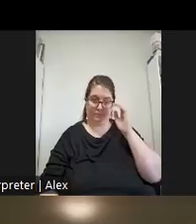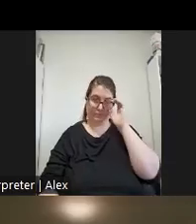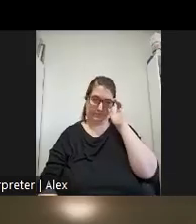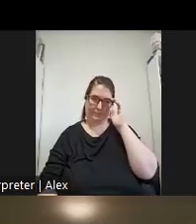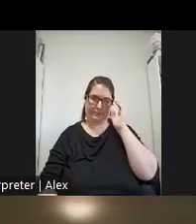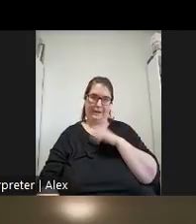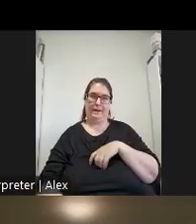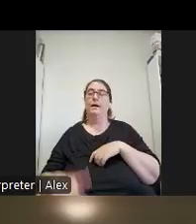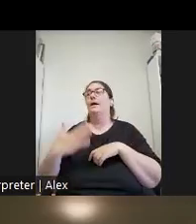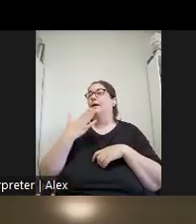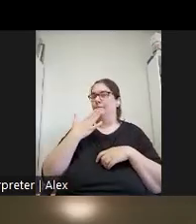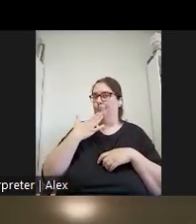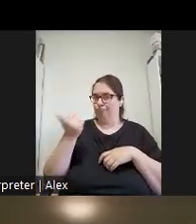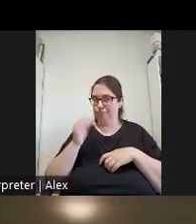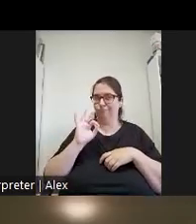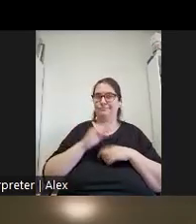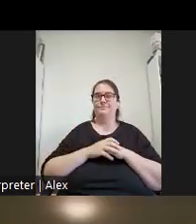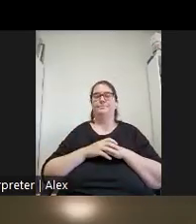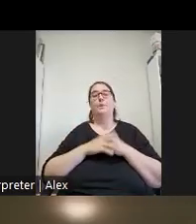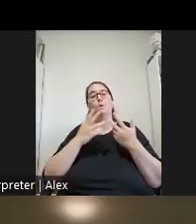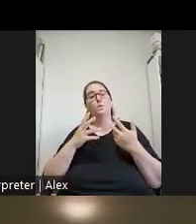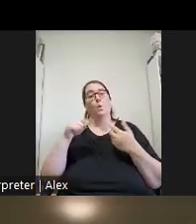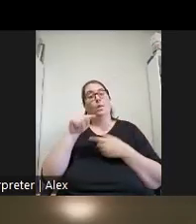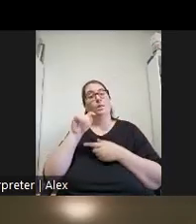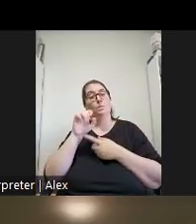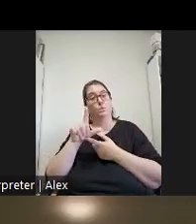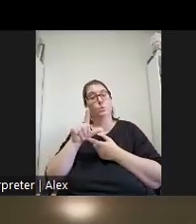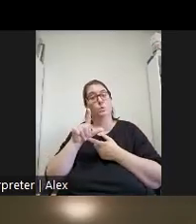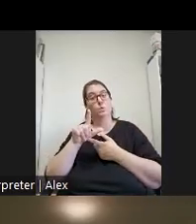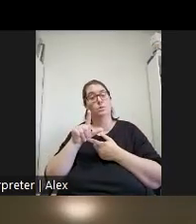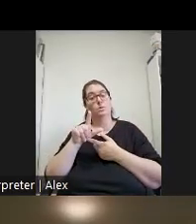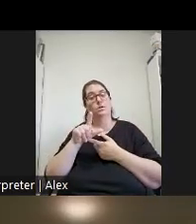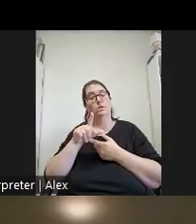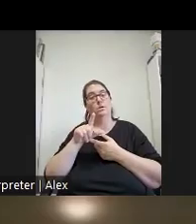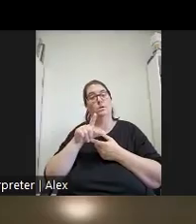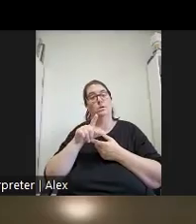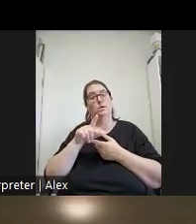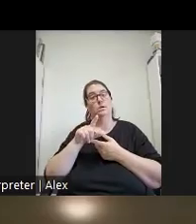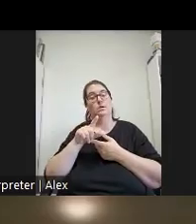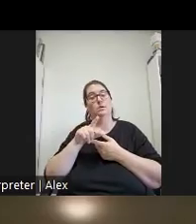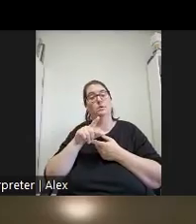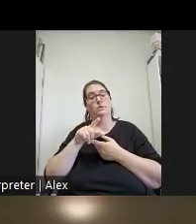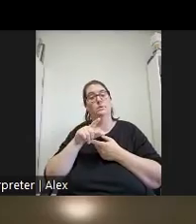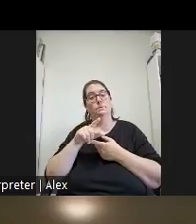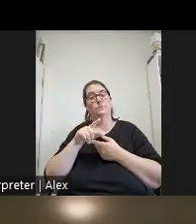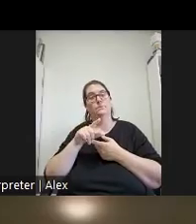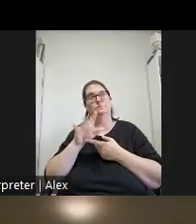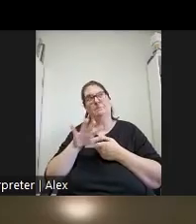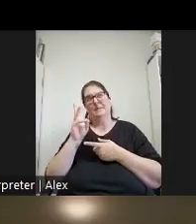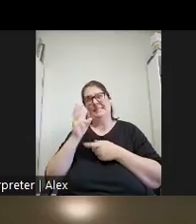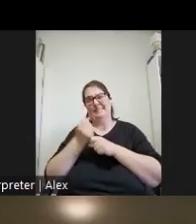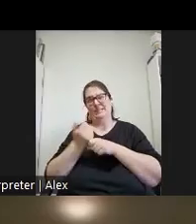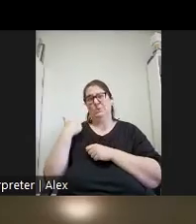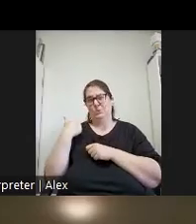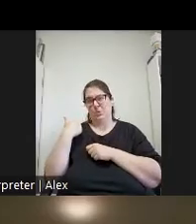Thank you, Emma. So the risk assessment tool, RISA, came to the clinic some 6 years back.